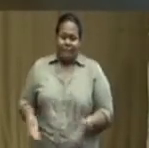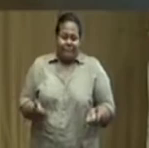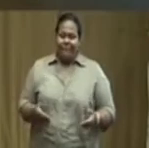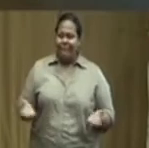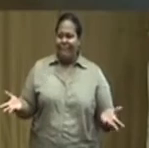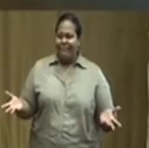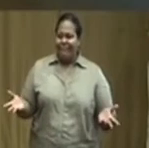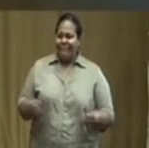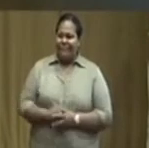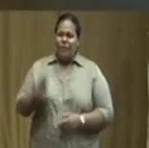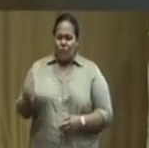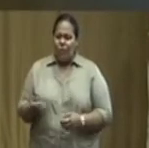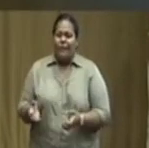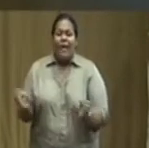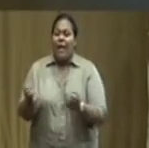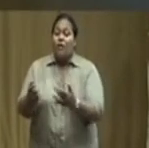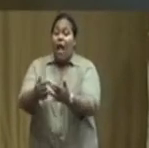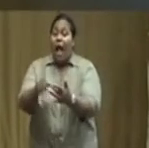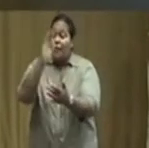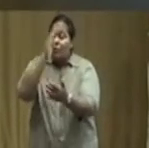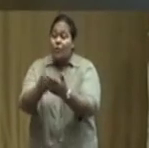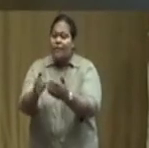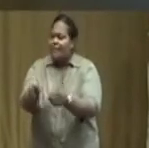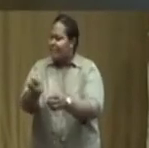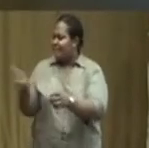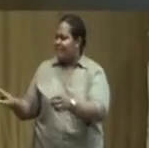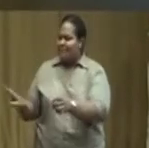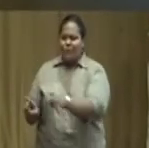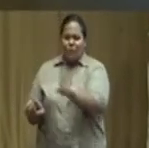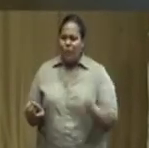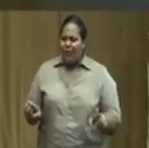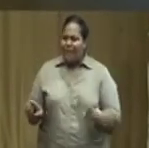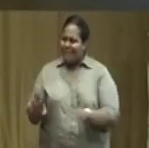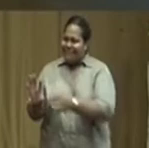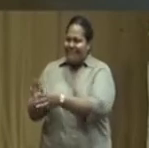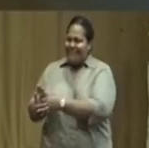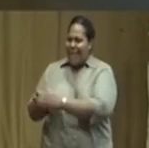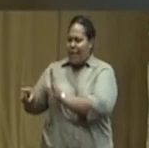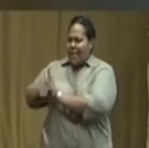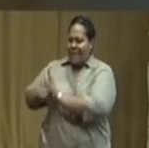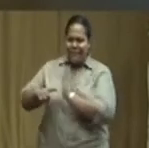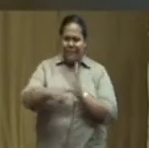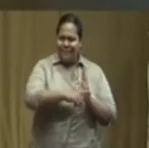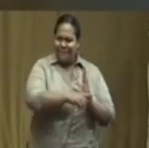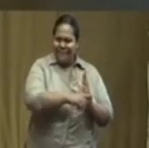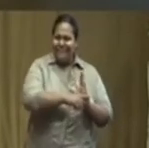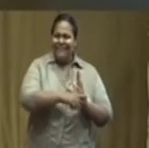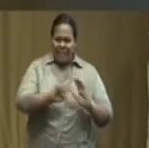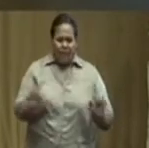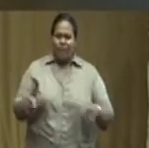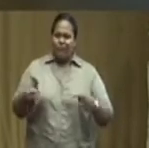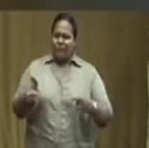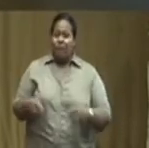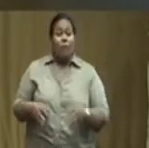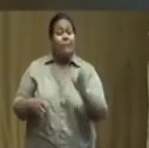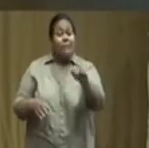up and join one or the other teams. And then when the student gets up and joins that particular team, they then join the conversation and have to persuade